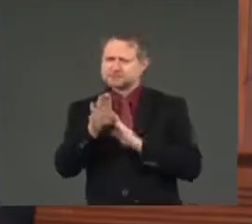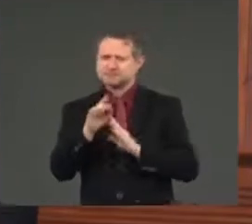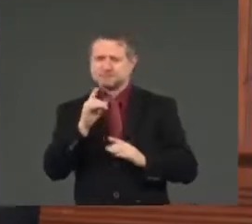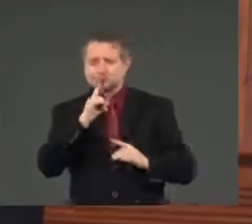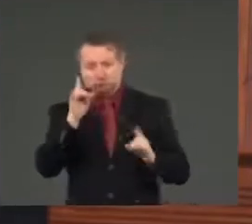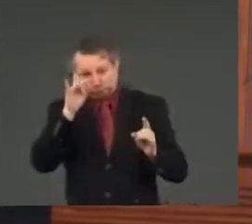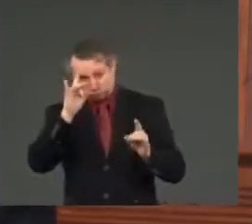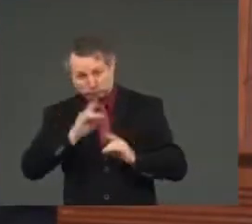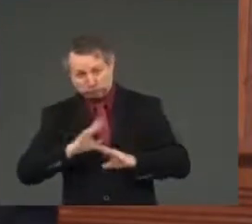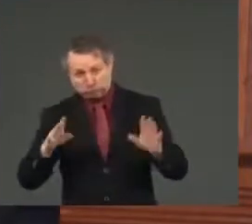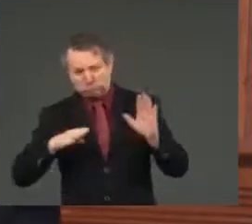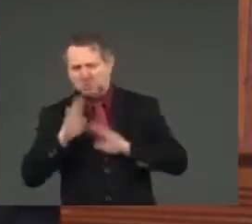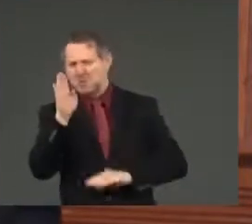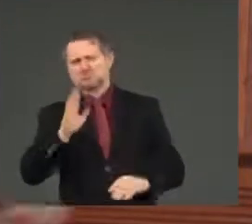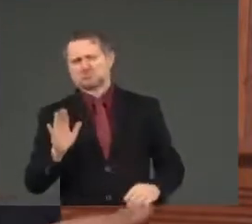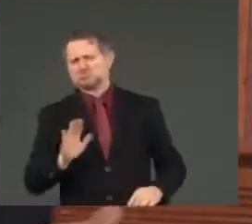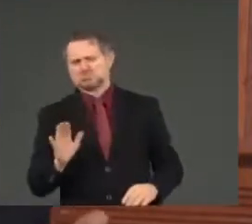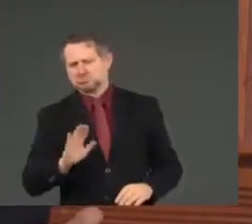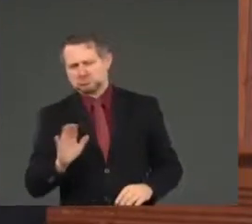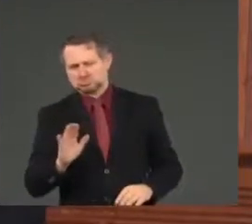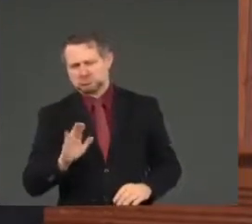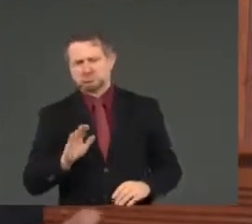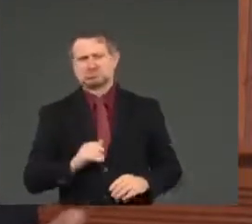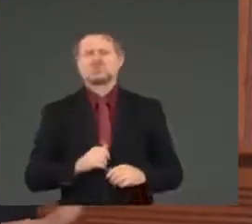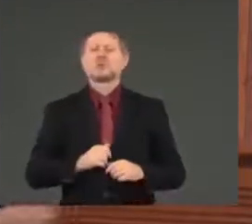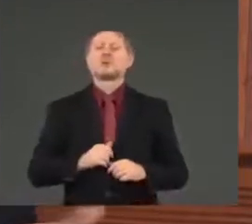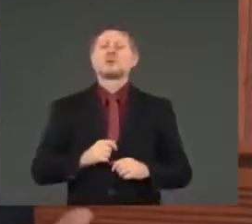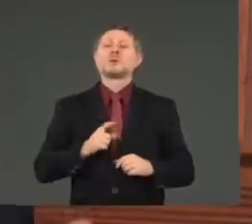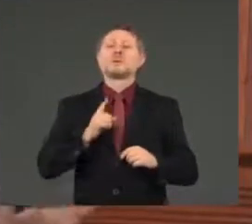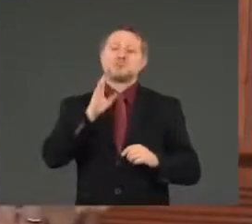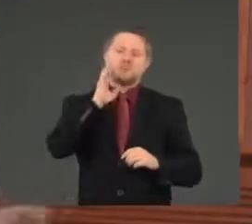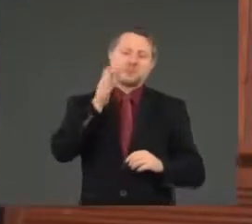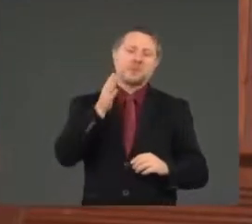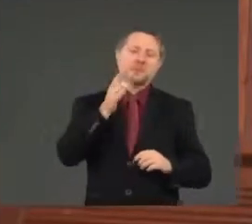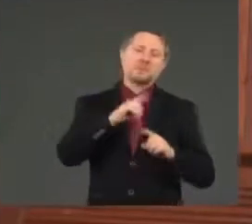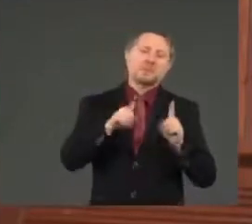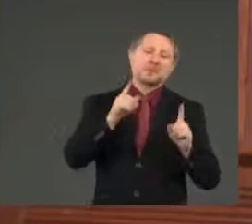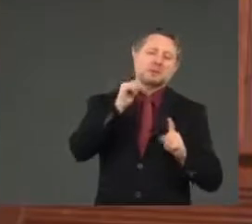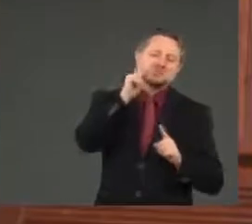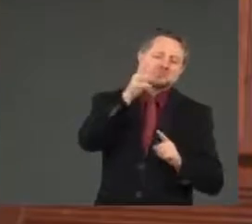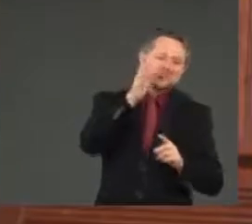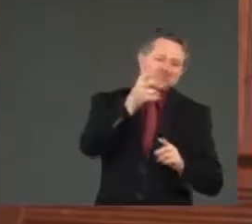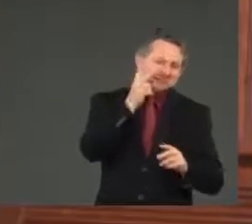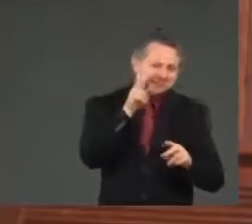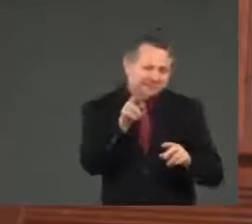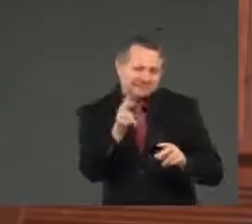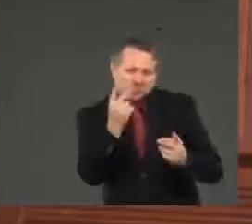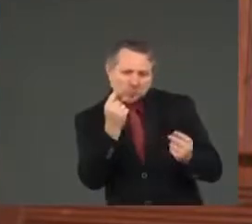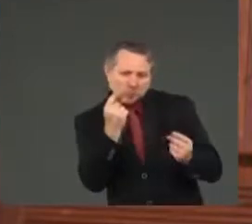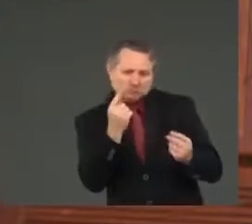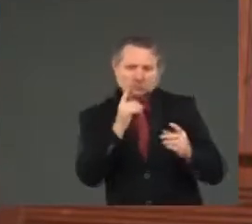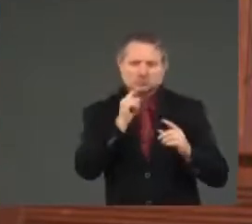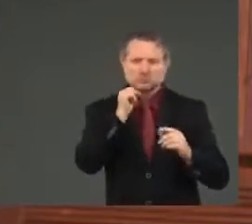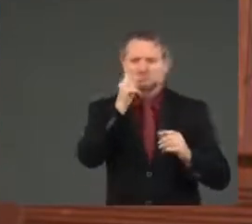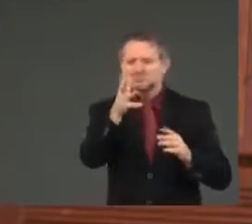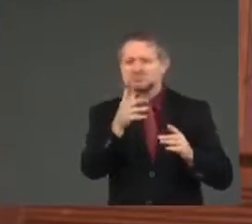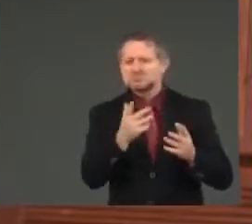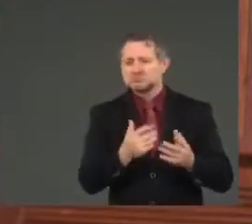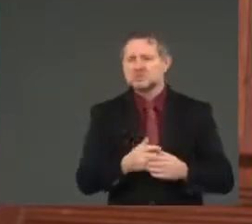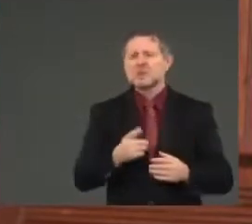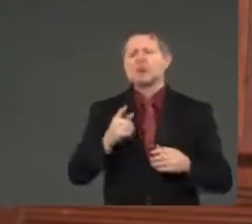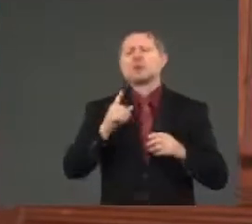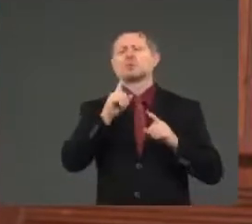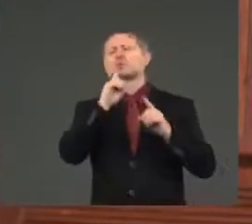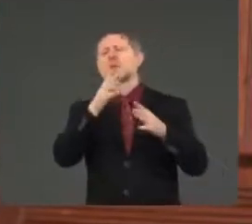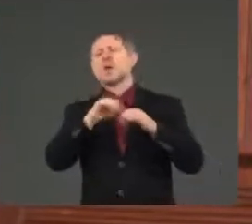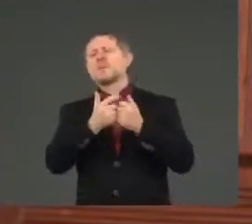of transmission is still relatively low, but the next couple of days we'll know, and if there's something changes, then we'll know. How fast would you evaluate that? Like, is that a daily thing?